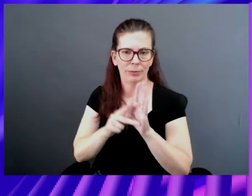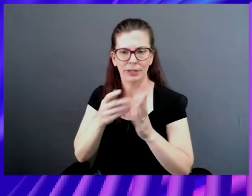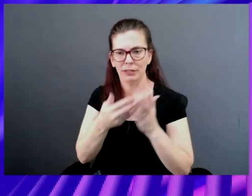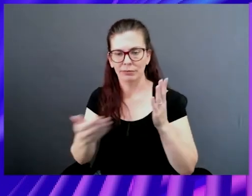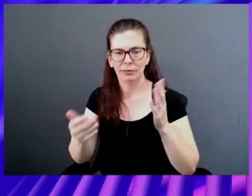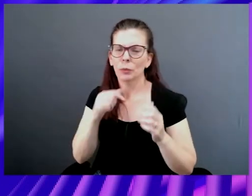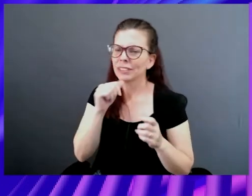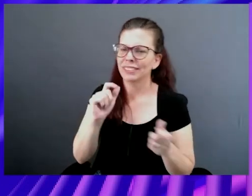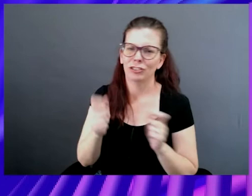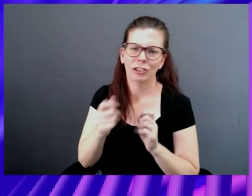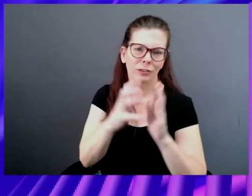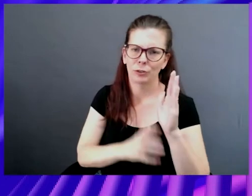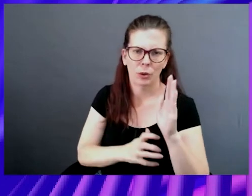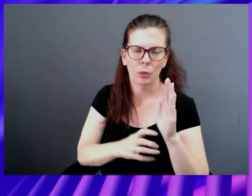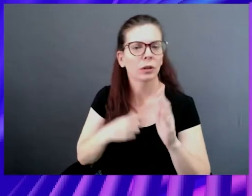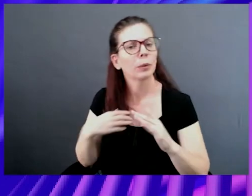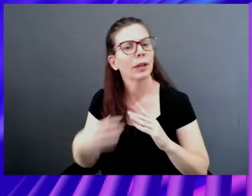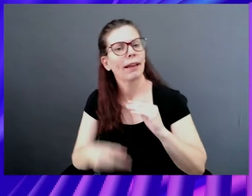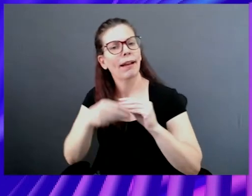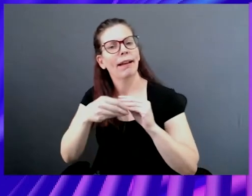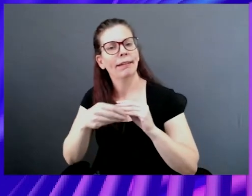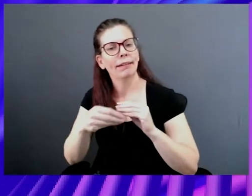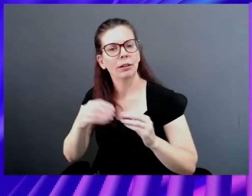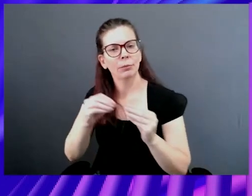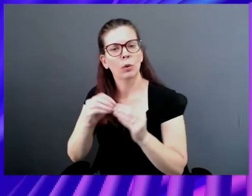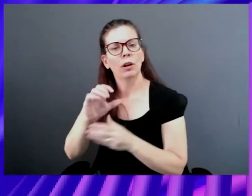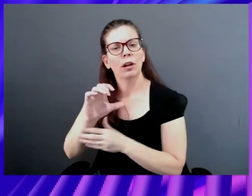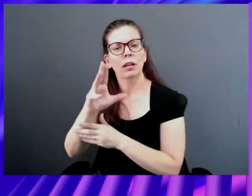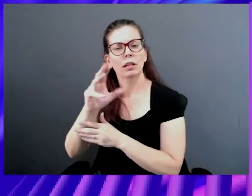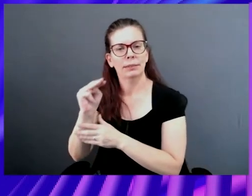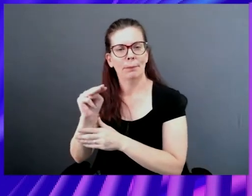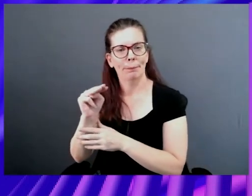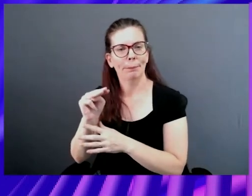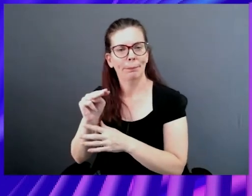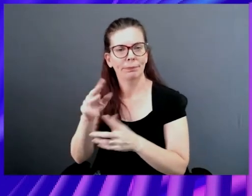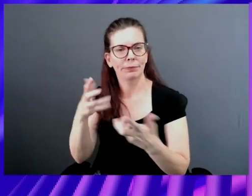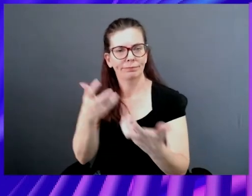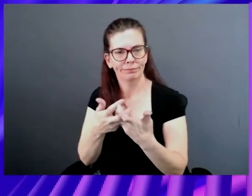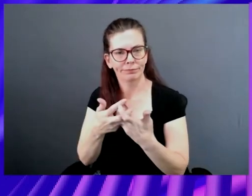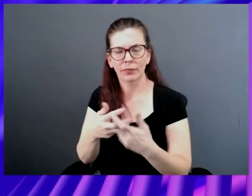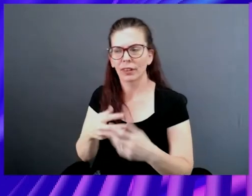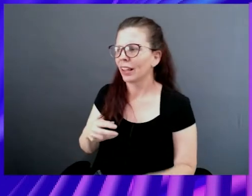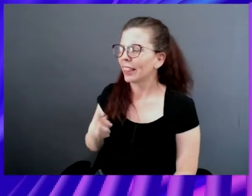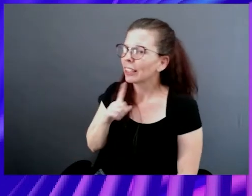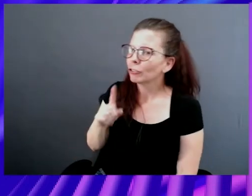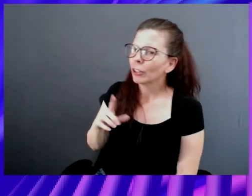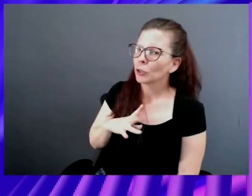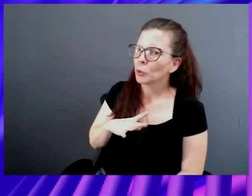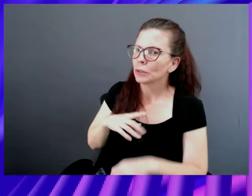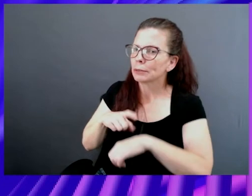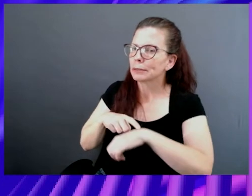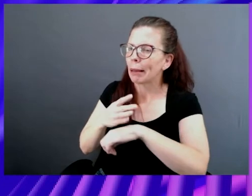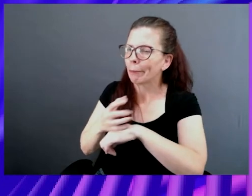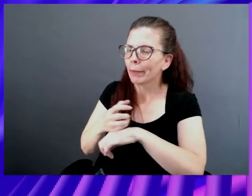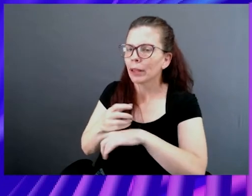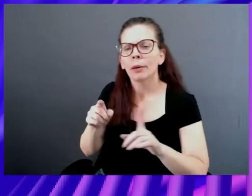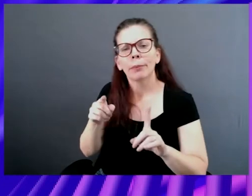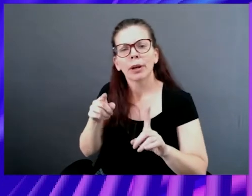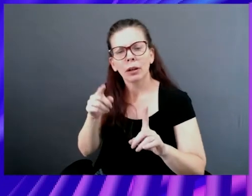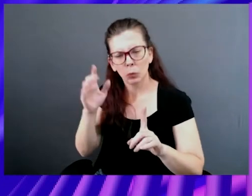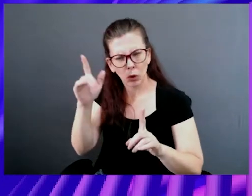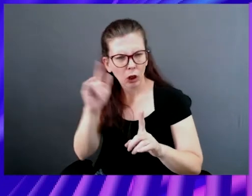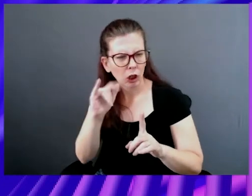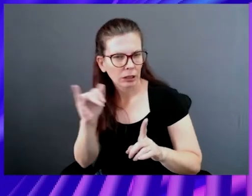add extra customizations. This is super cool. So we're kind of getting very close on time. So what does it look like when we